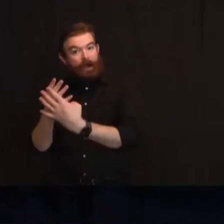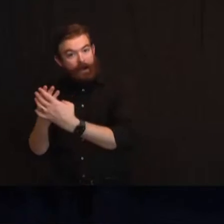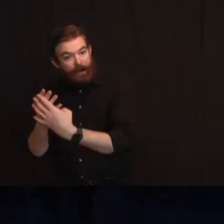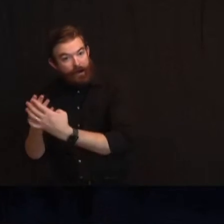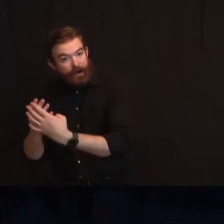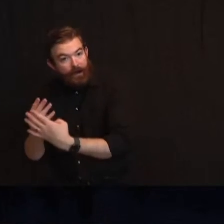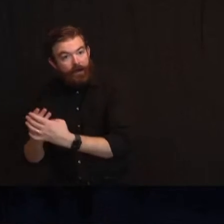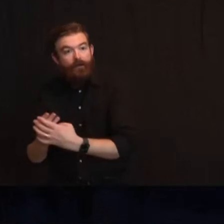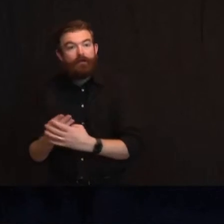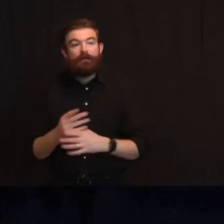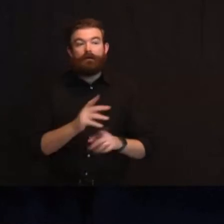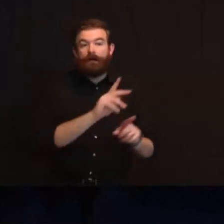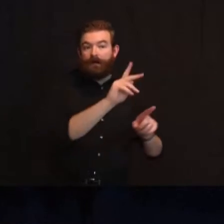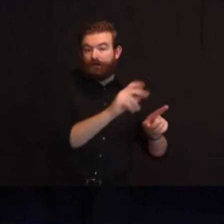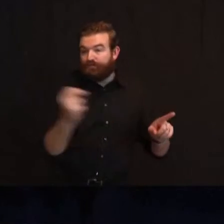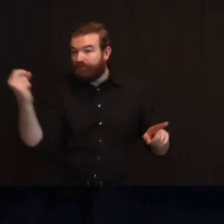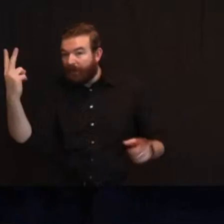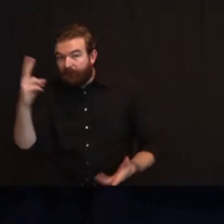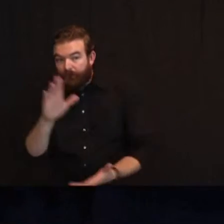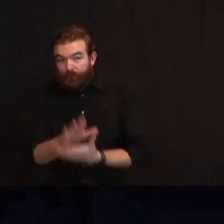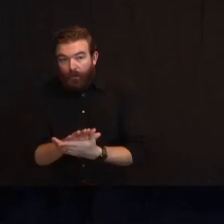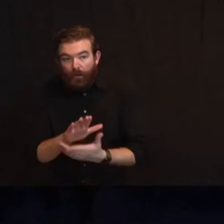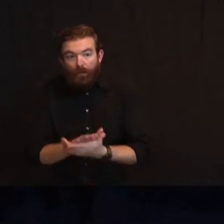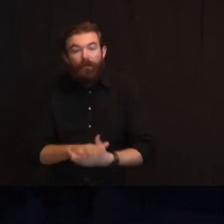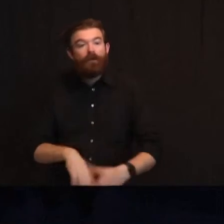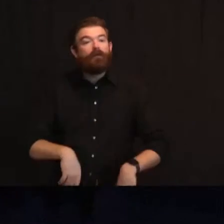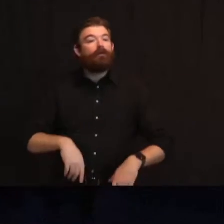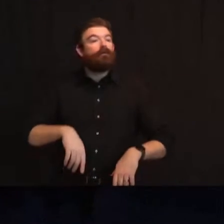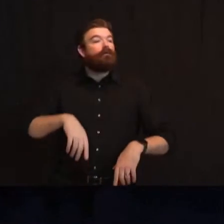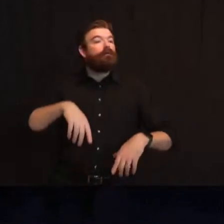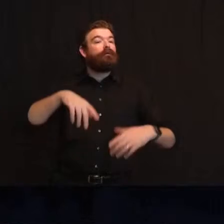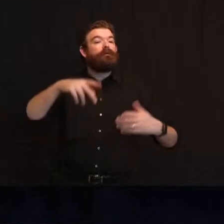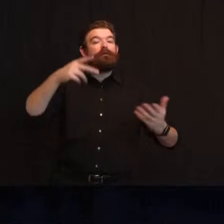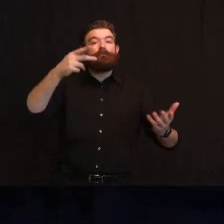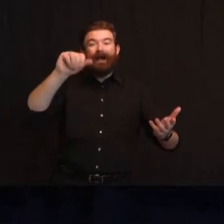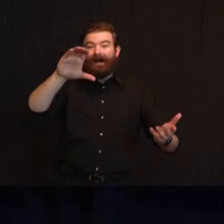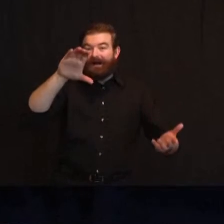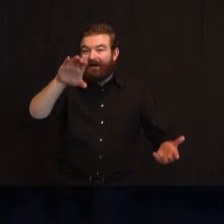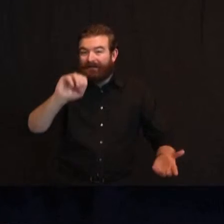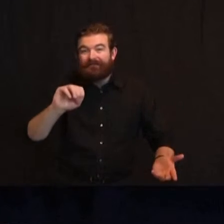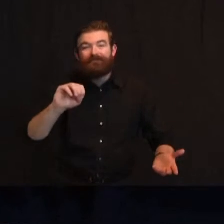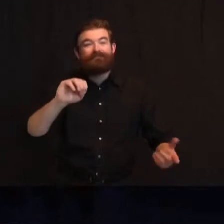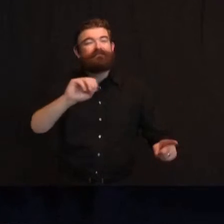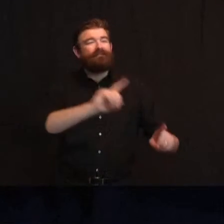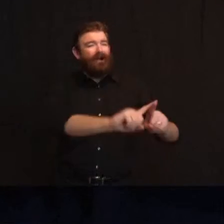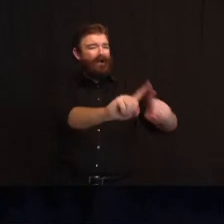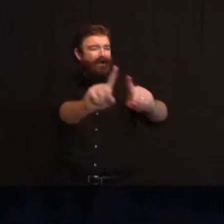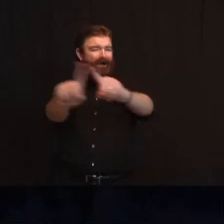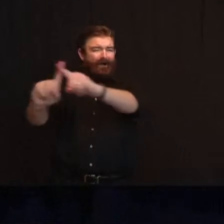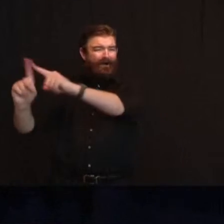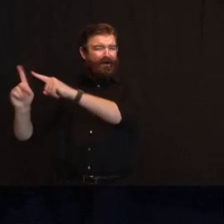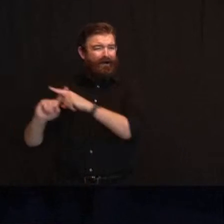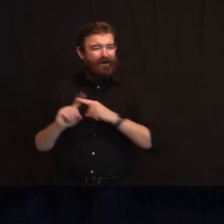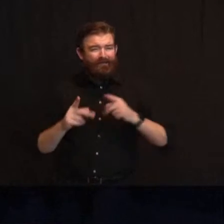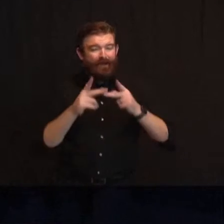healthcare settings like PACE, Program of All-Inclusive Care for the Elderly, and adult living community